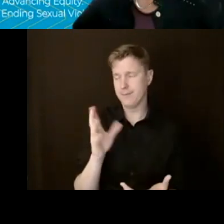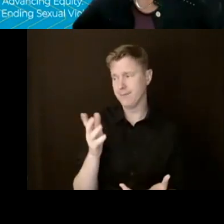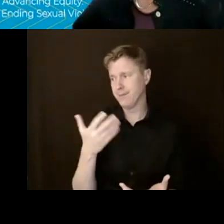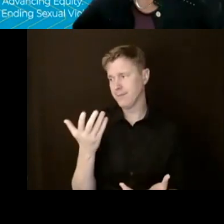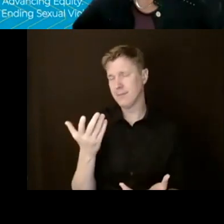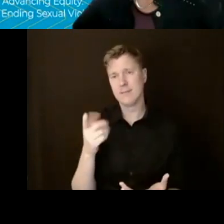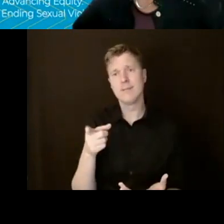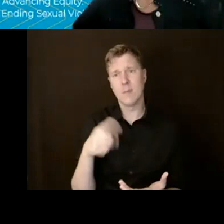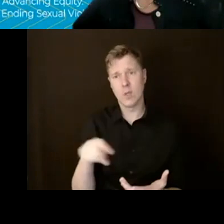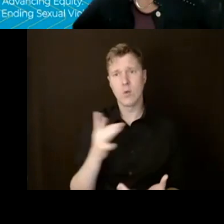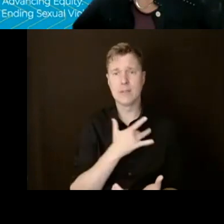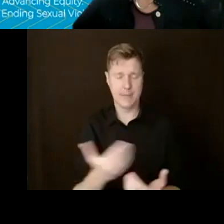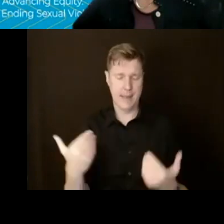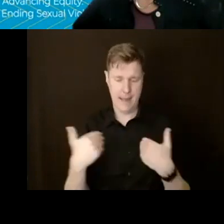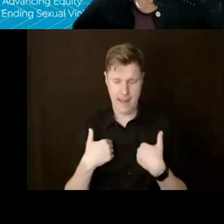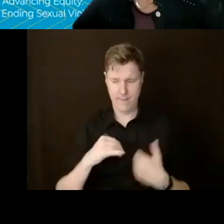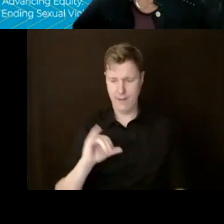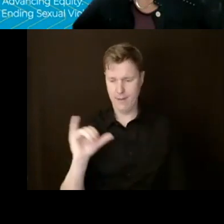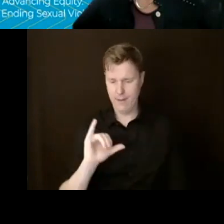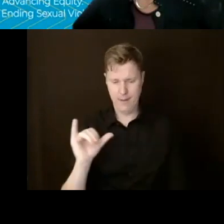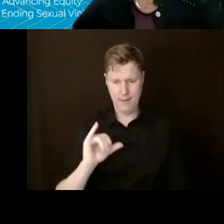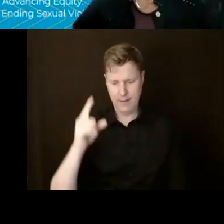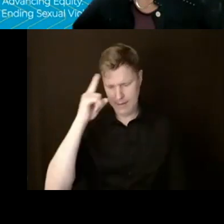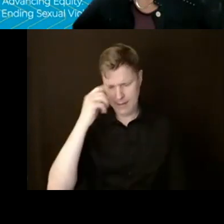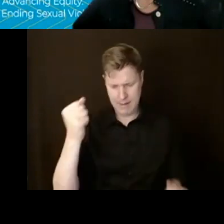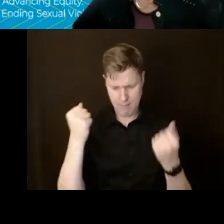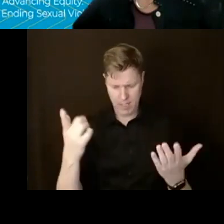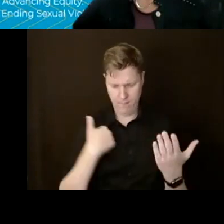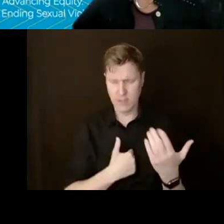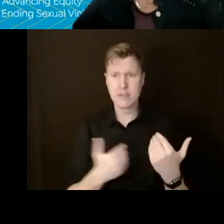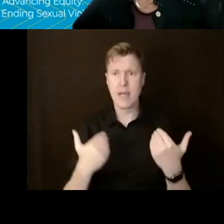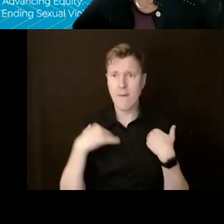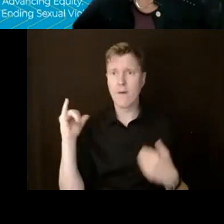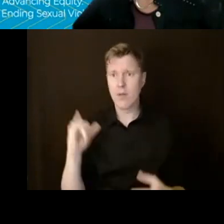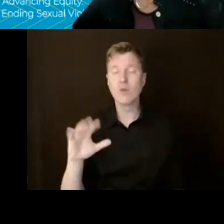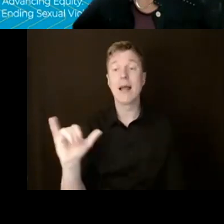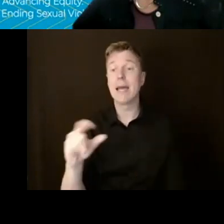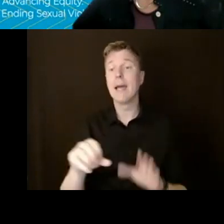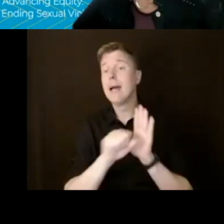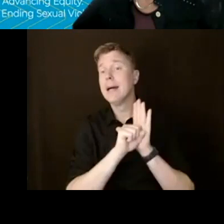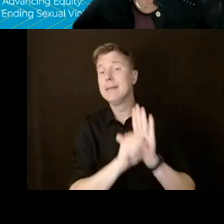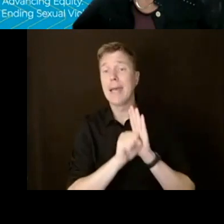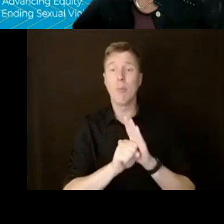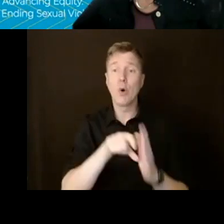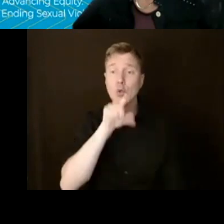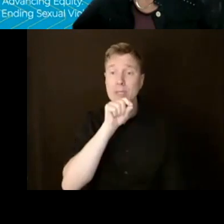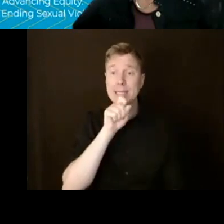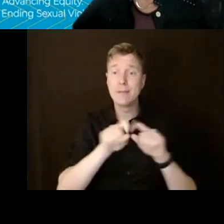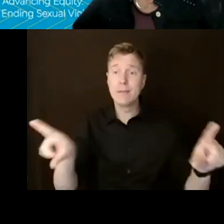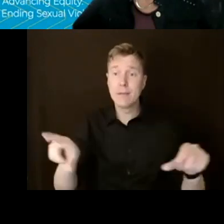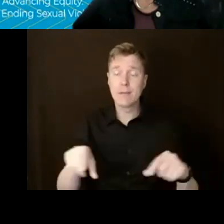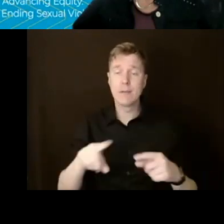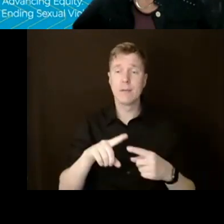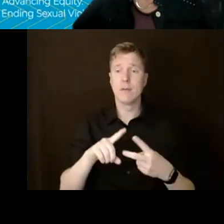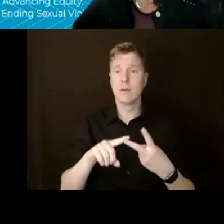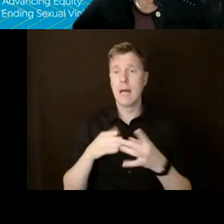those usually have like, and most of us, I think many of us have seen like digital toolkits, but like sample tweets and things like that. Also guides on